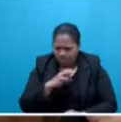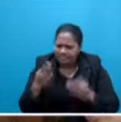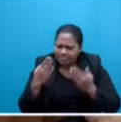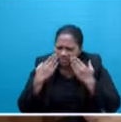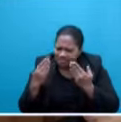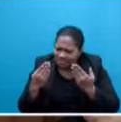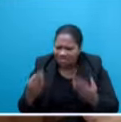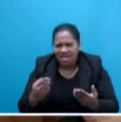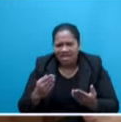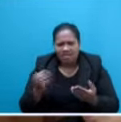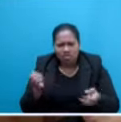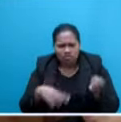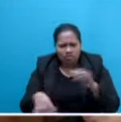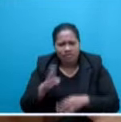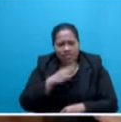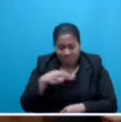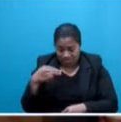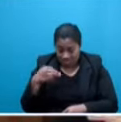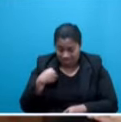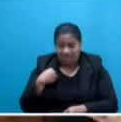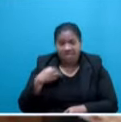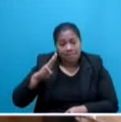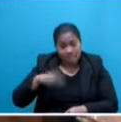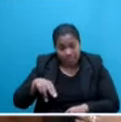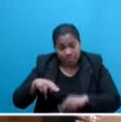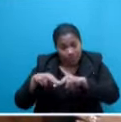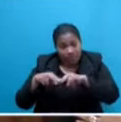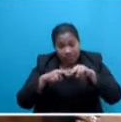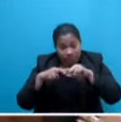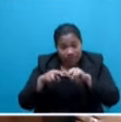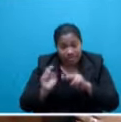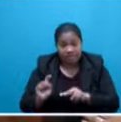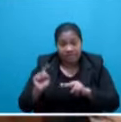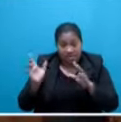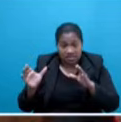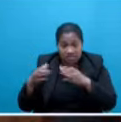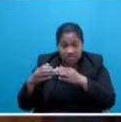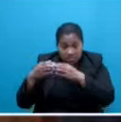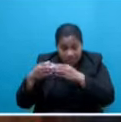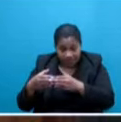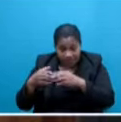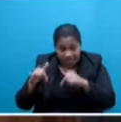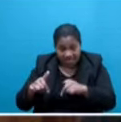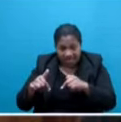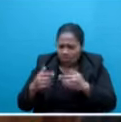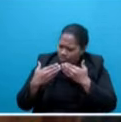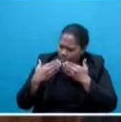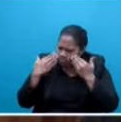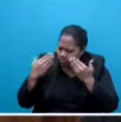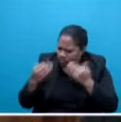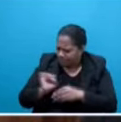the ministers and the members of Fiji First caucus here for their guidance and